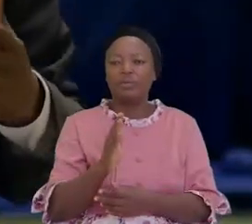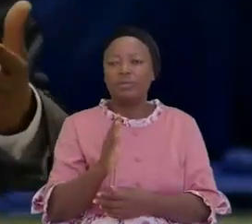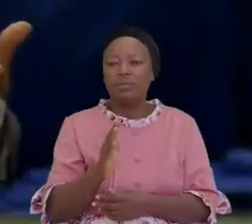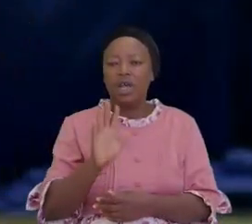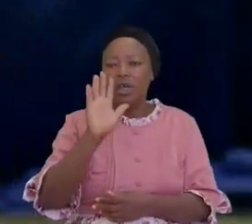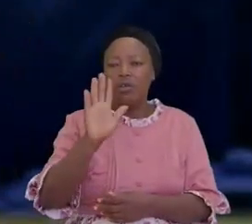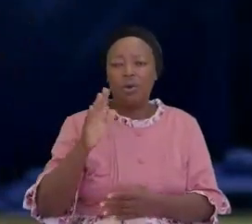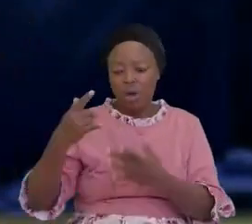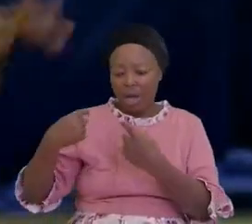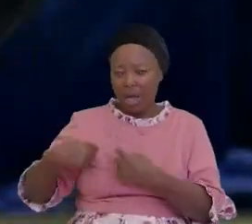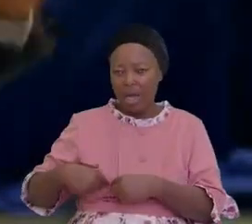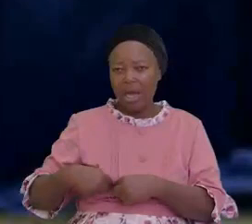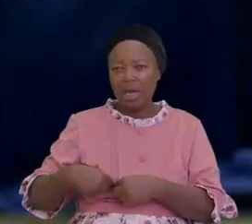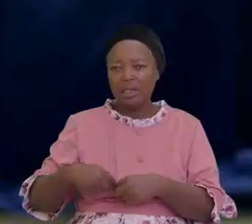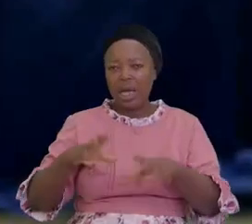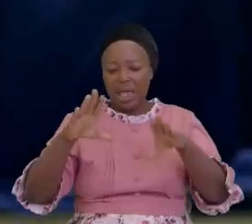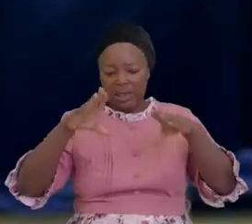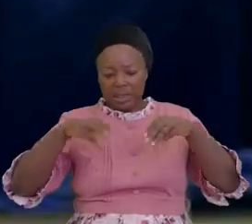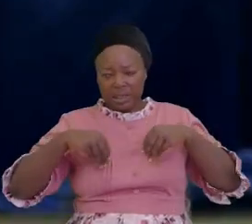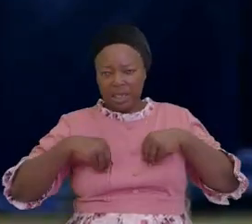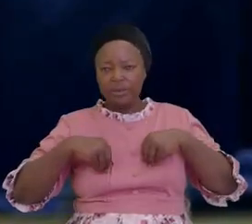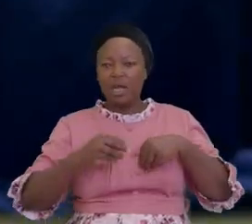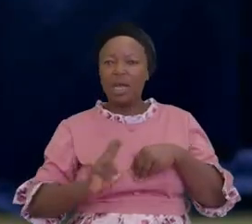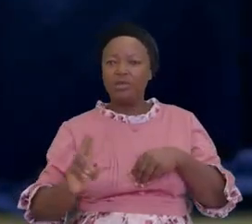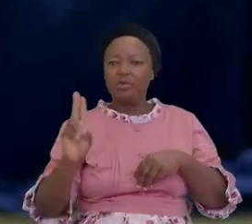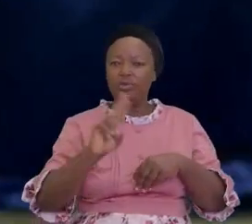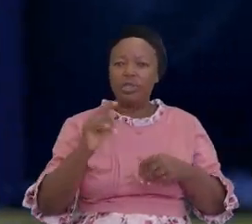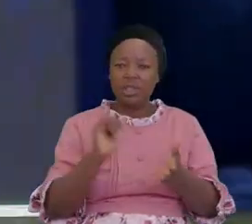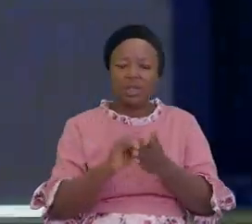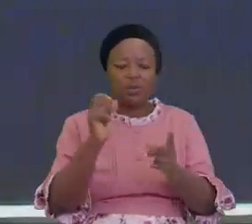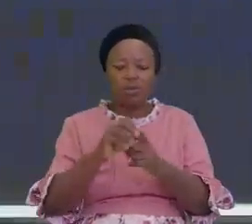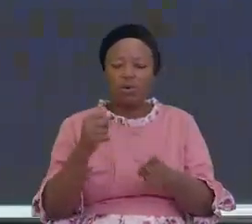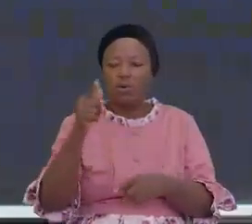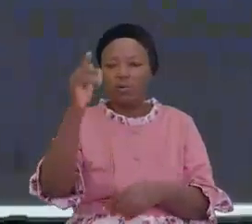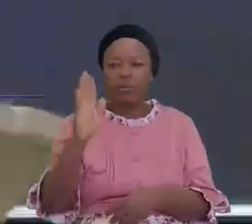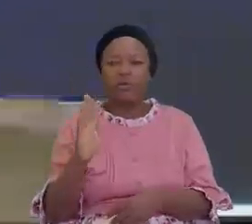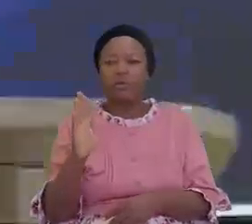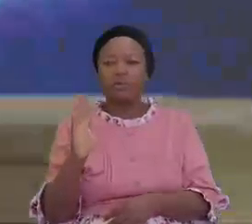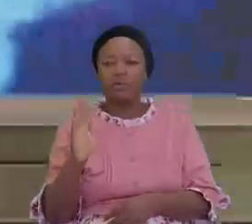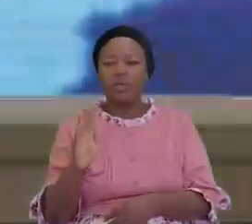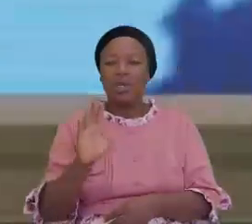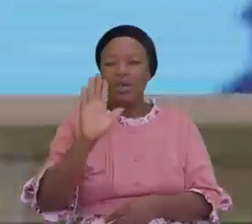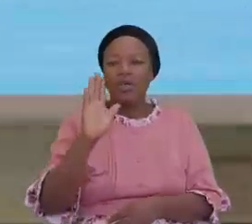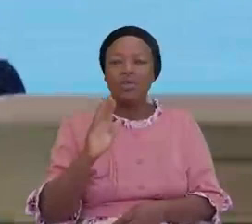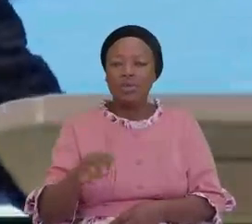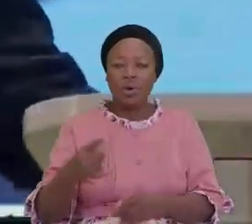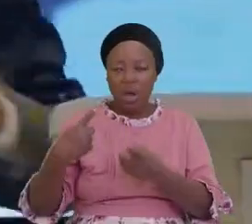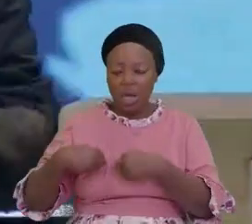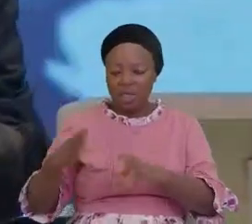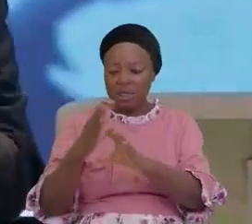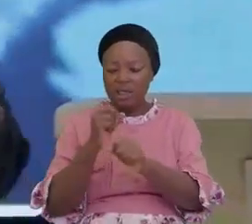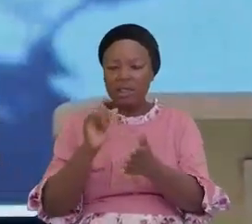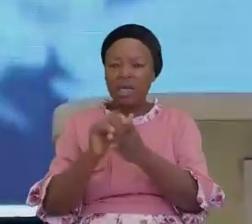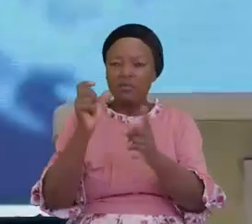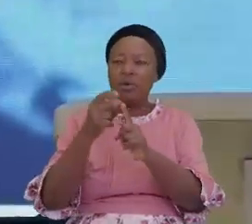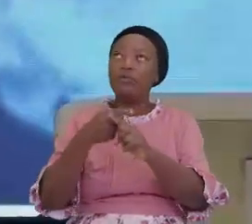heart internalizes the word of God. Your heart takes that word from God